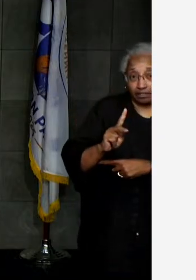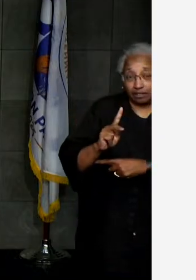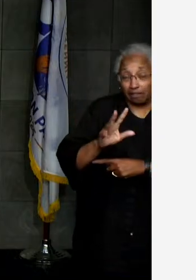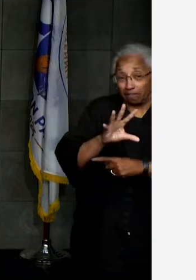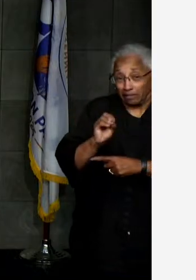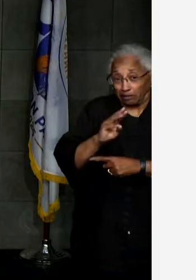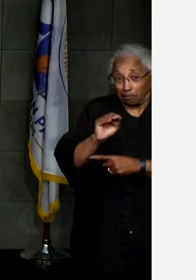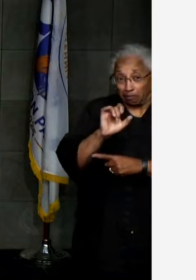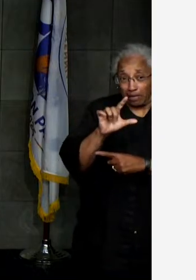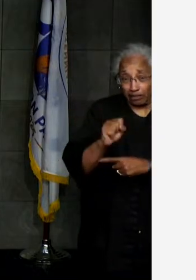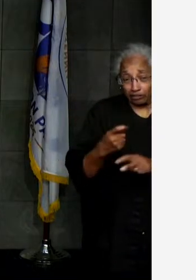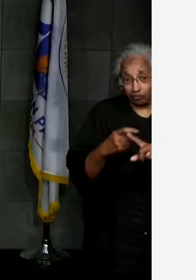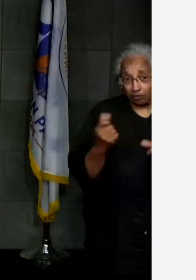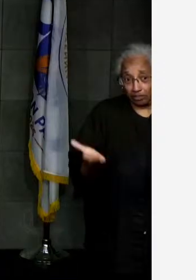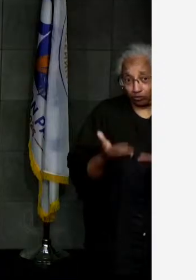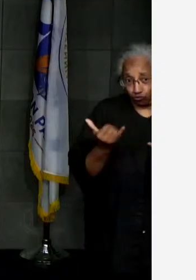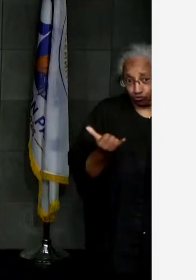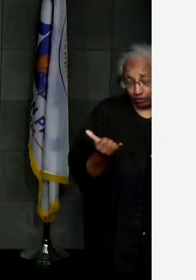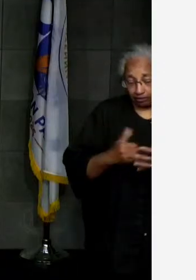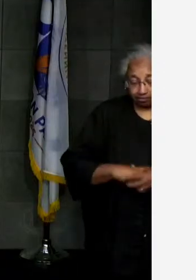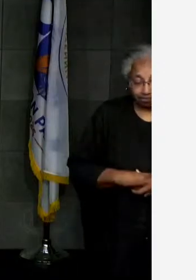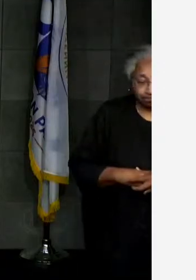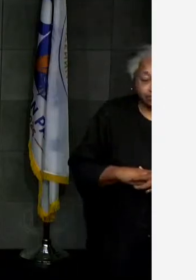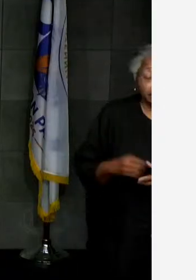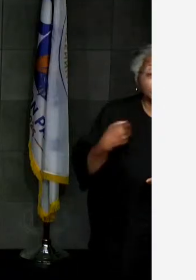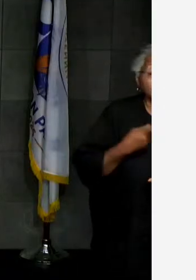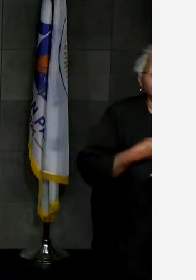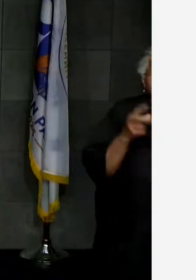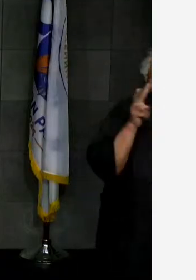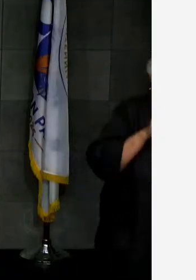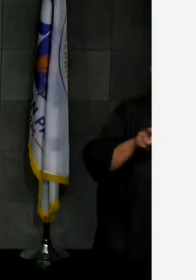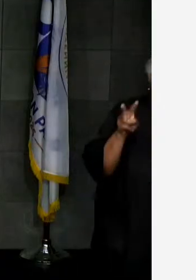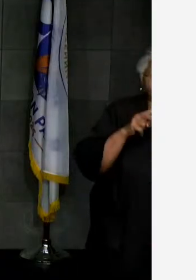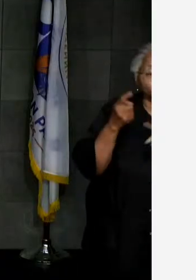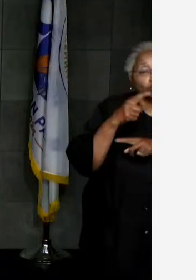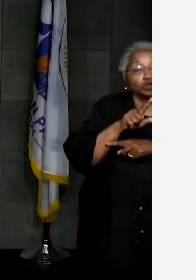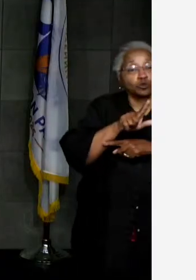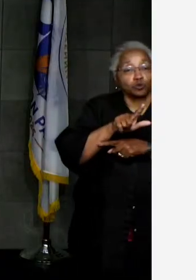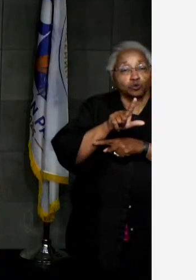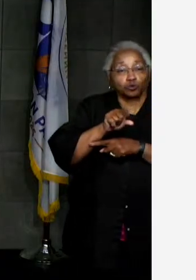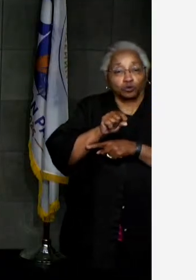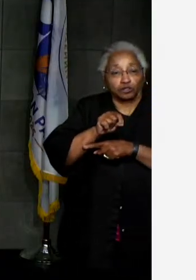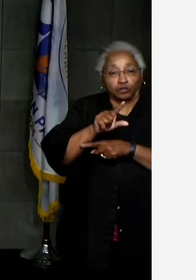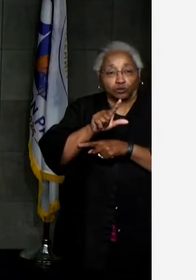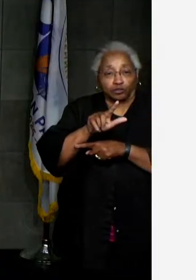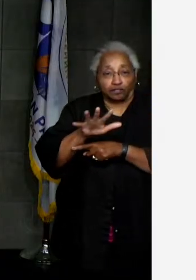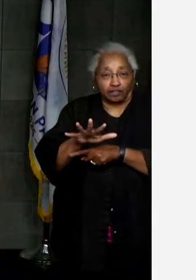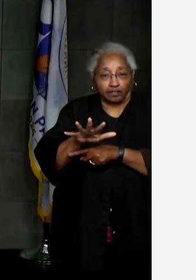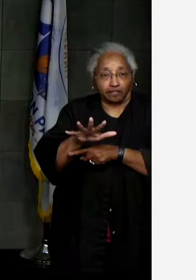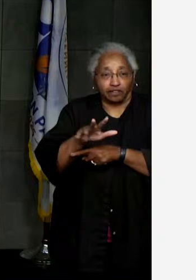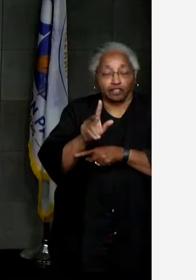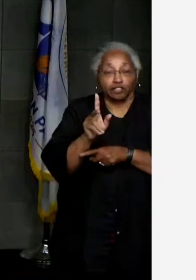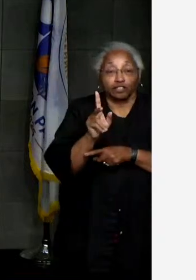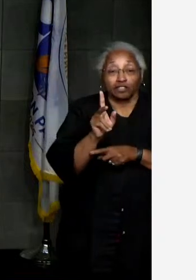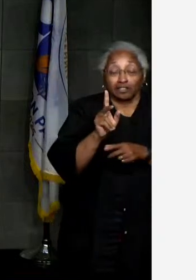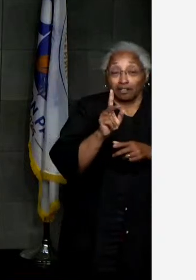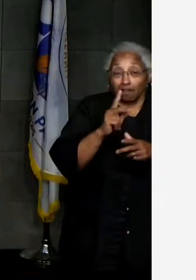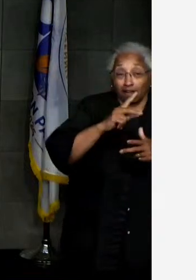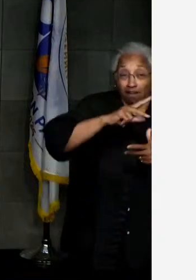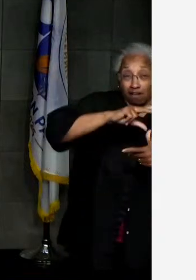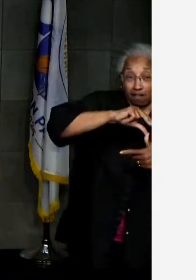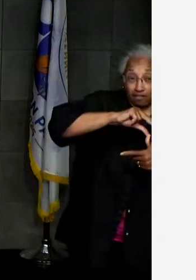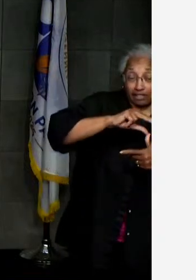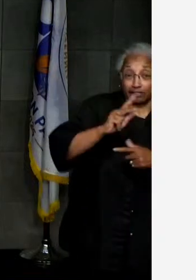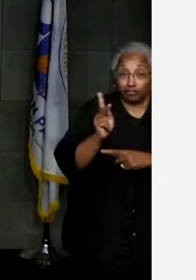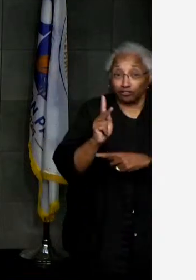today. As we announce the outlook for the 2025 hurricane season today, Katrina stands as a grim reminder of the need